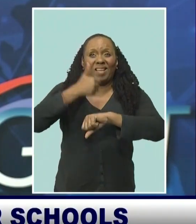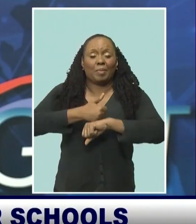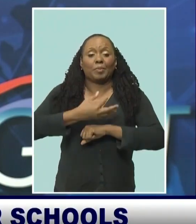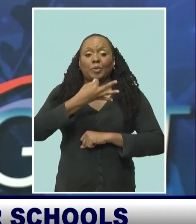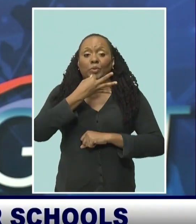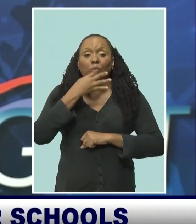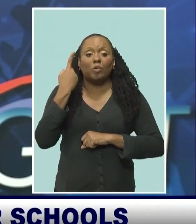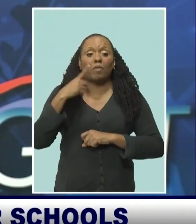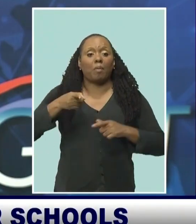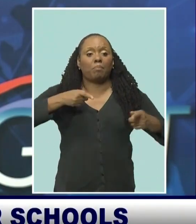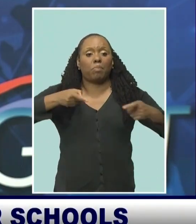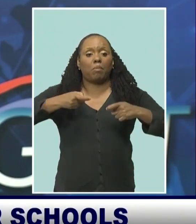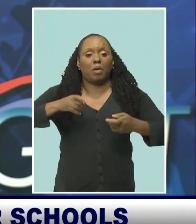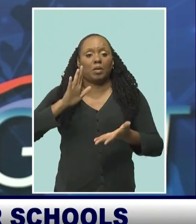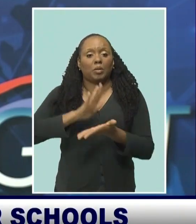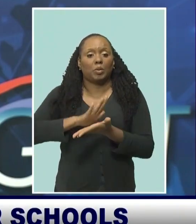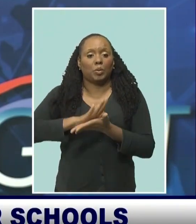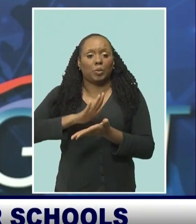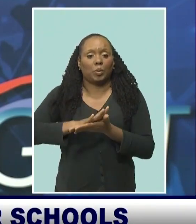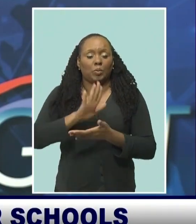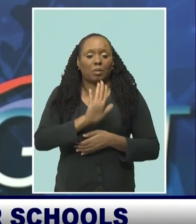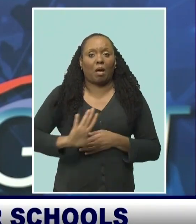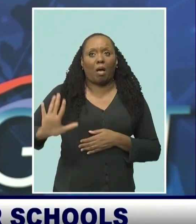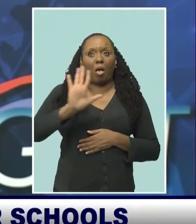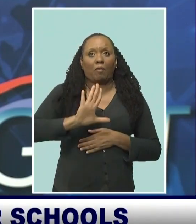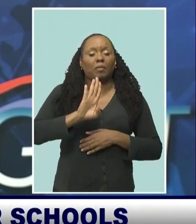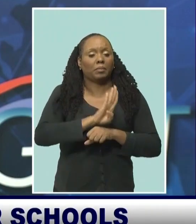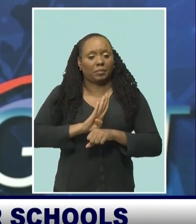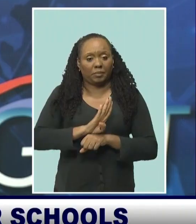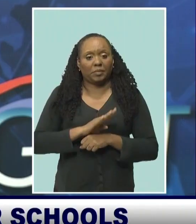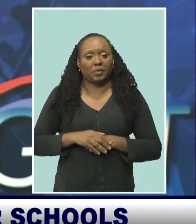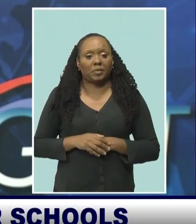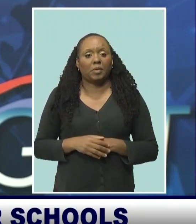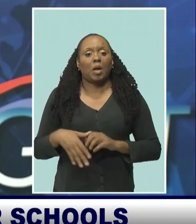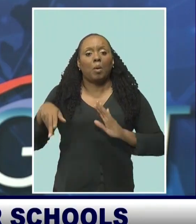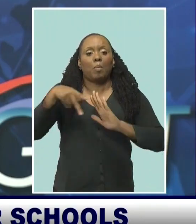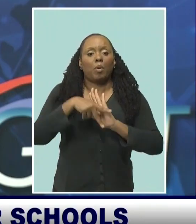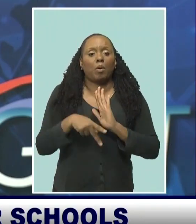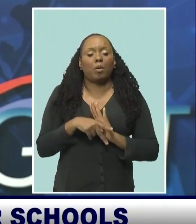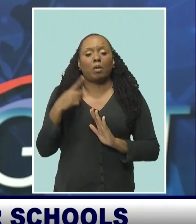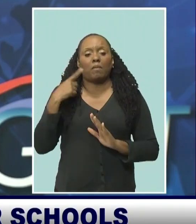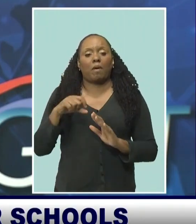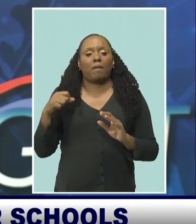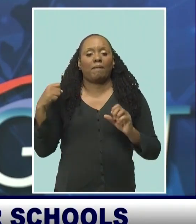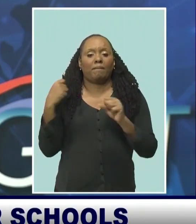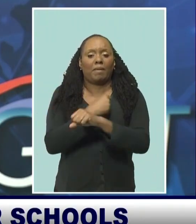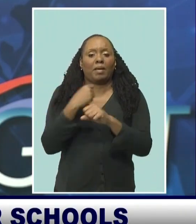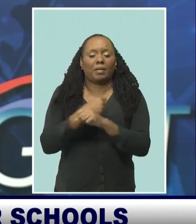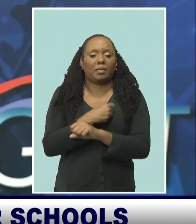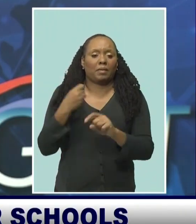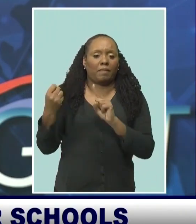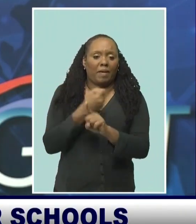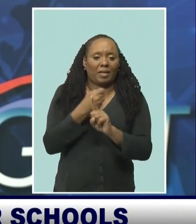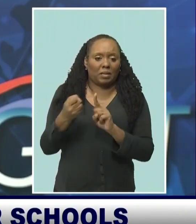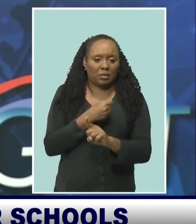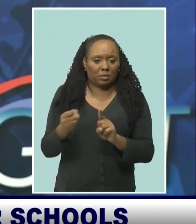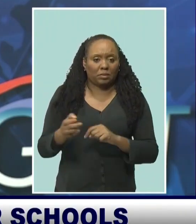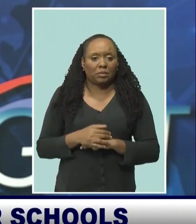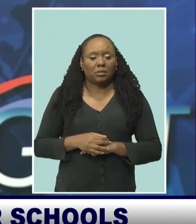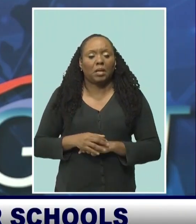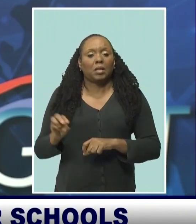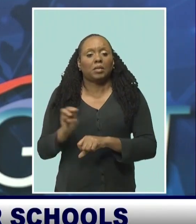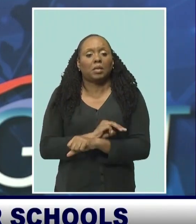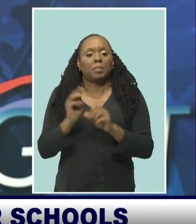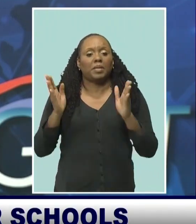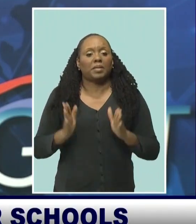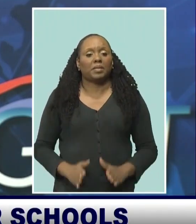the operation of schools in Barbados. Among them will be protocols to address violence. Minister of Education, Technological